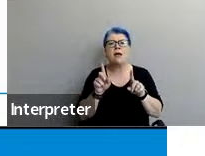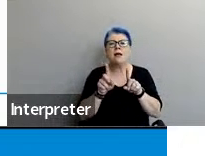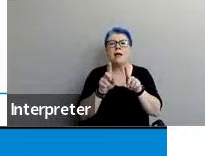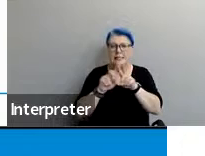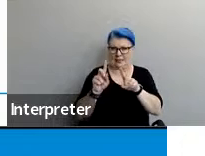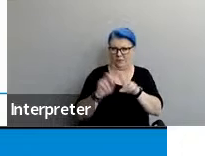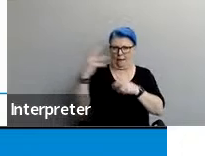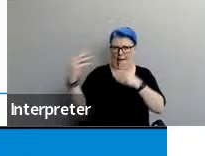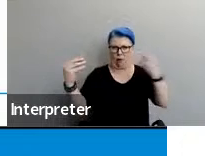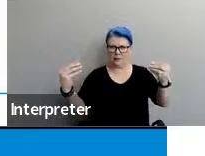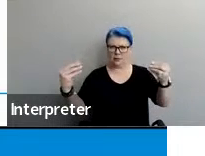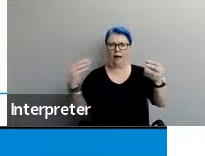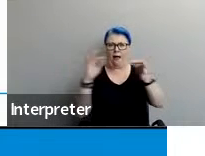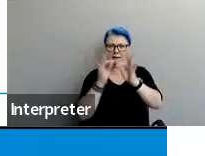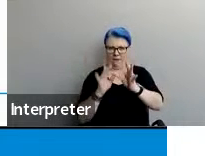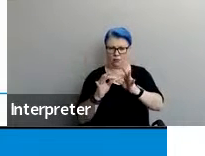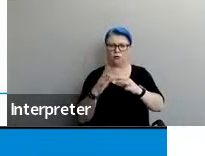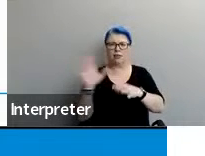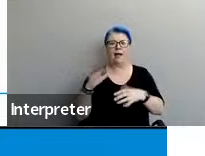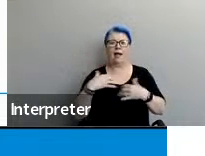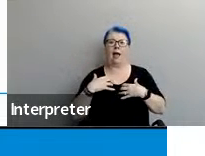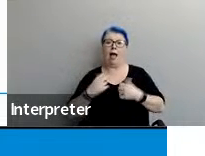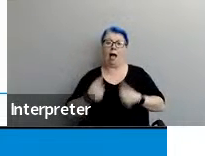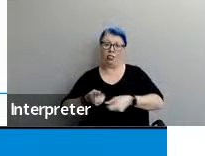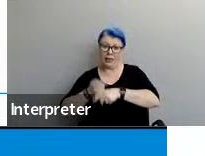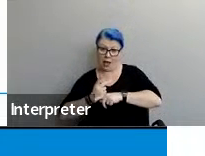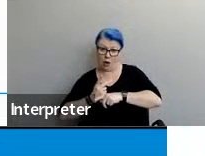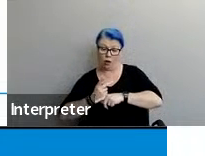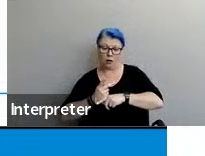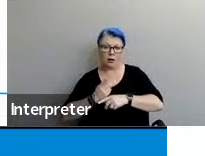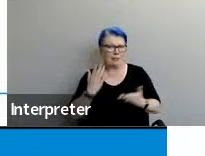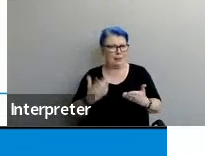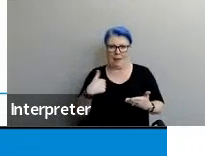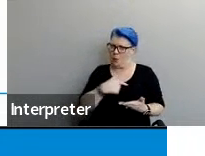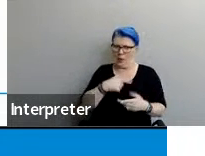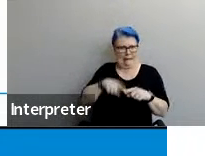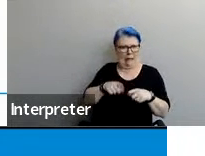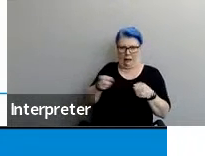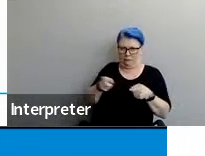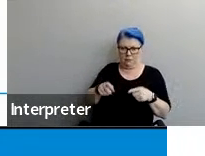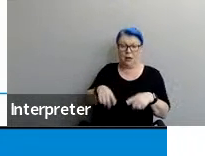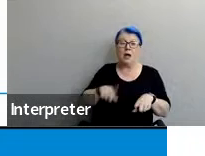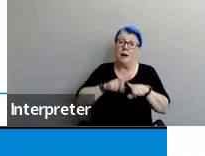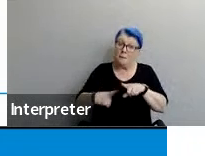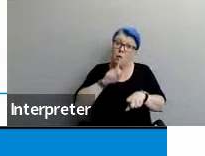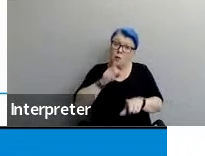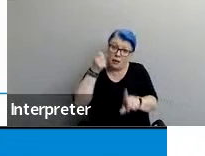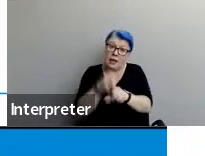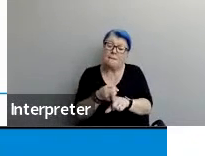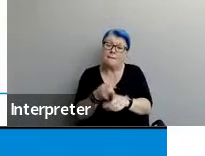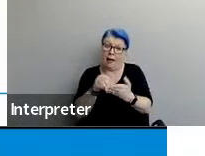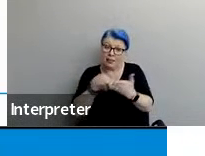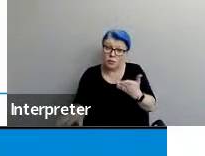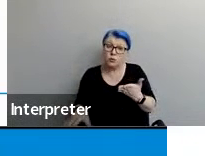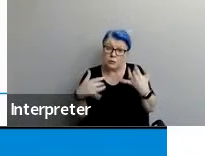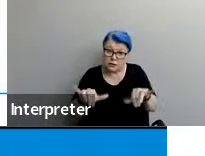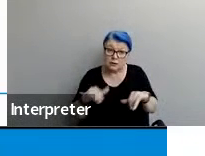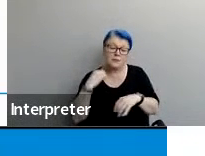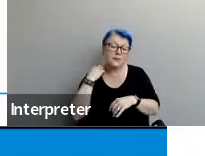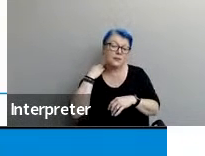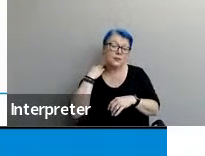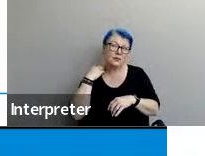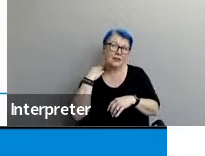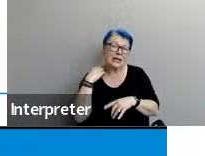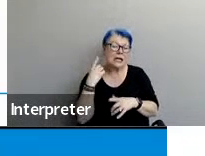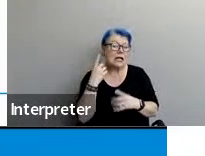different outside factors, healthcare, those kinds of things that might not be within our realm, but definitely impact our students. So really thinking